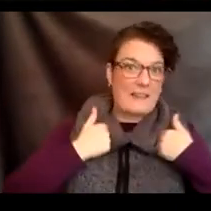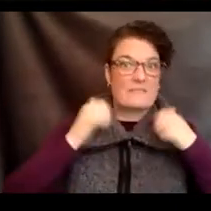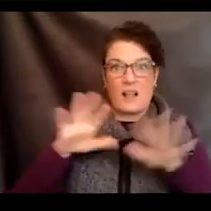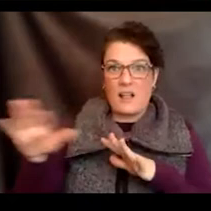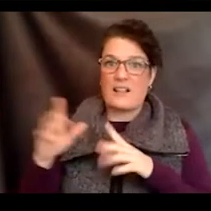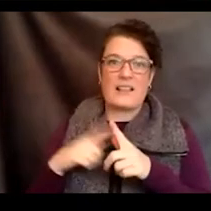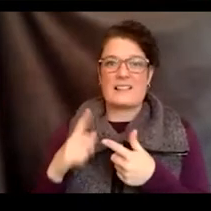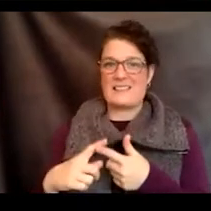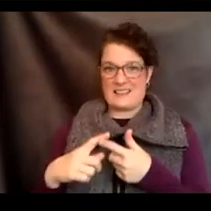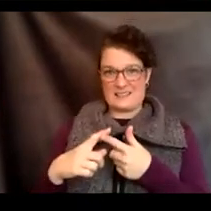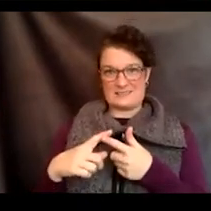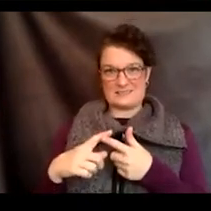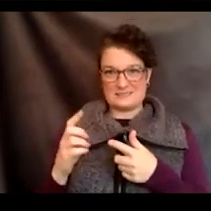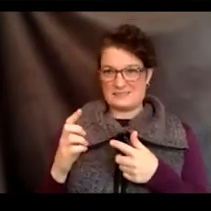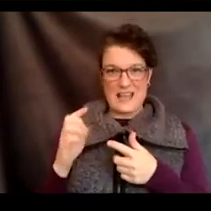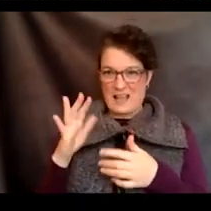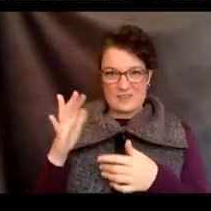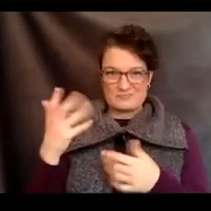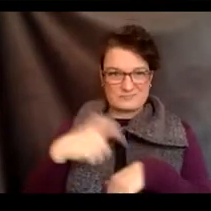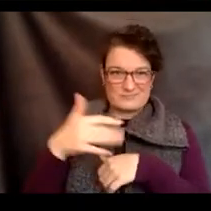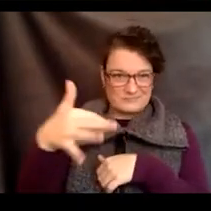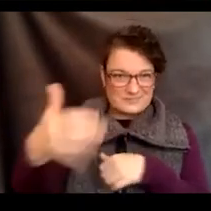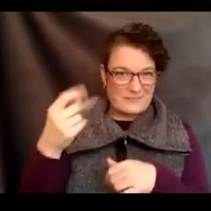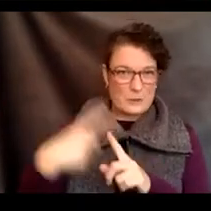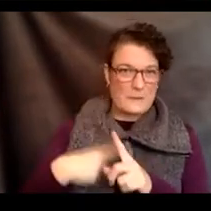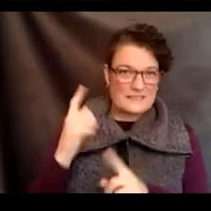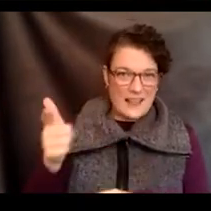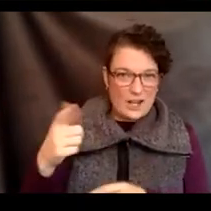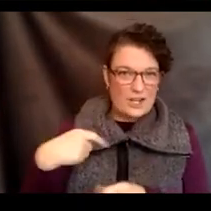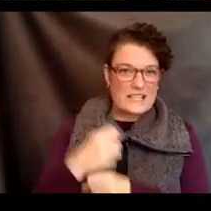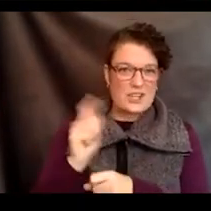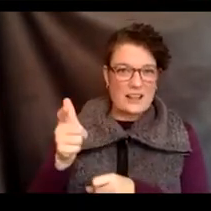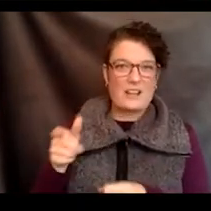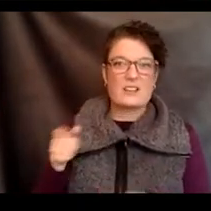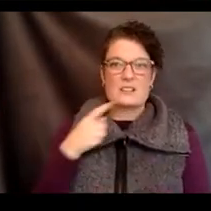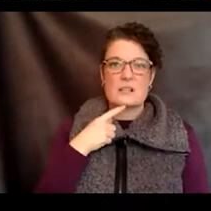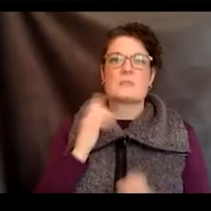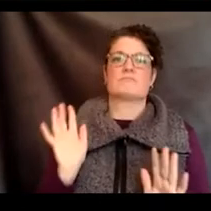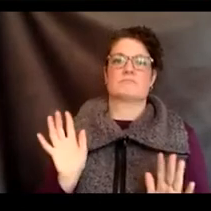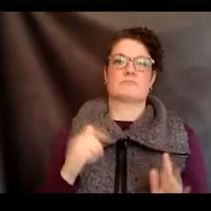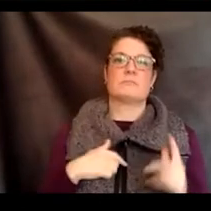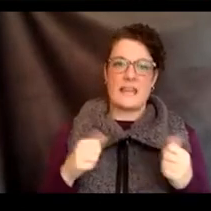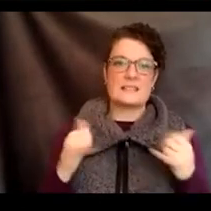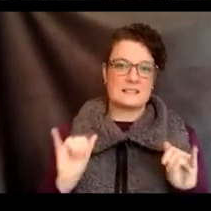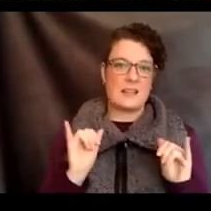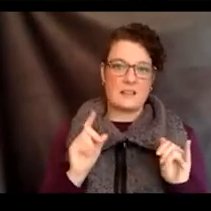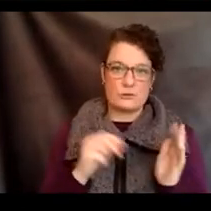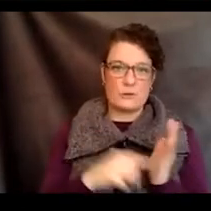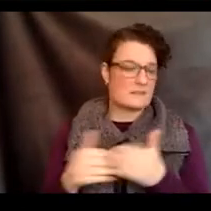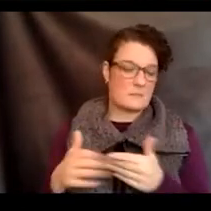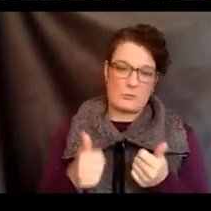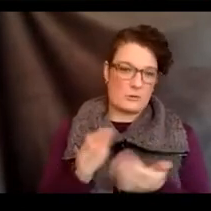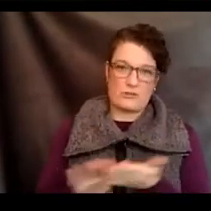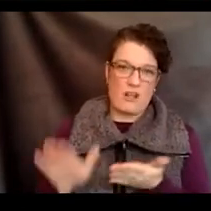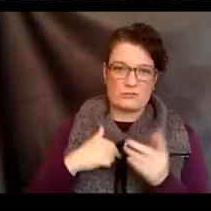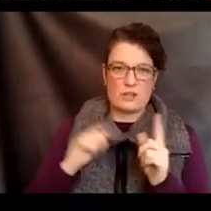you know, however long later, you know, a few months later, a year later, to be like, you know, I can still do this no matter where I go. And so I'm